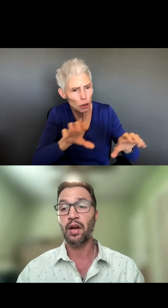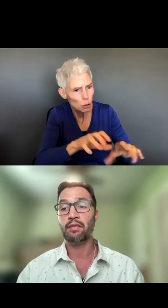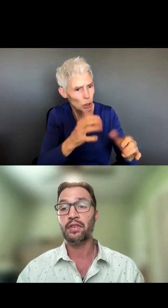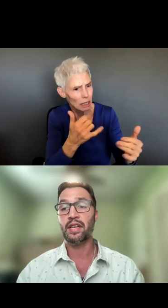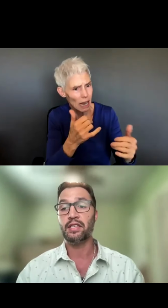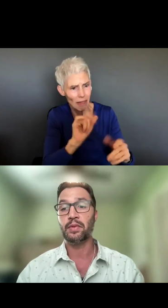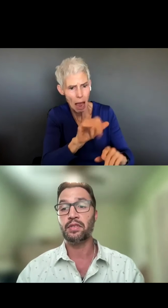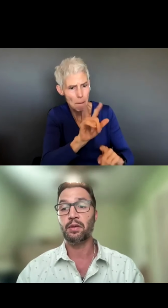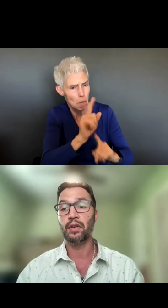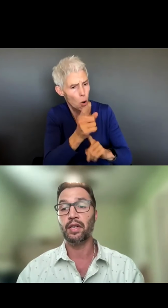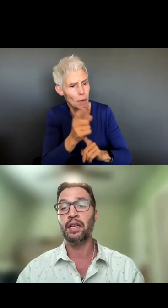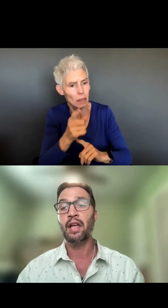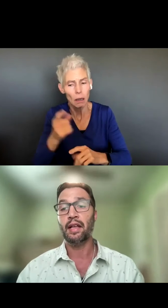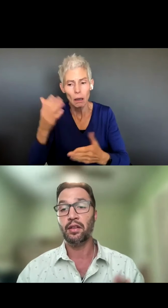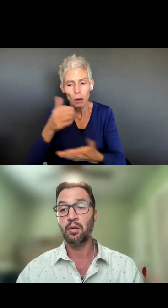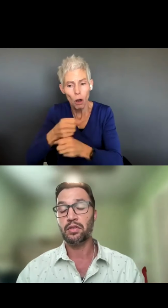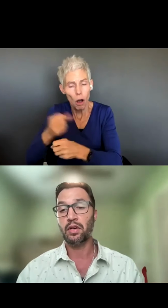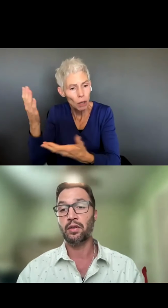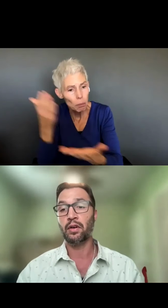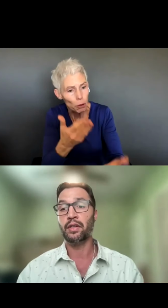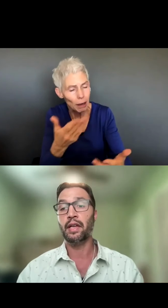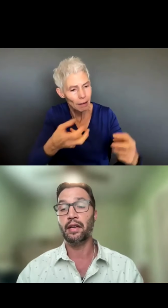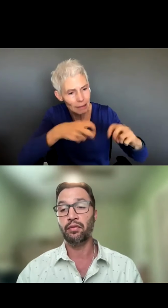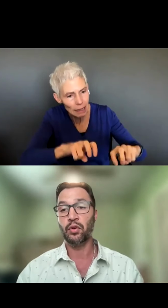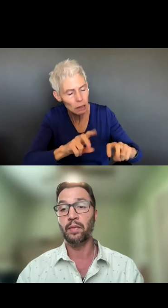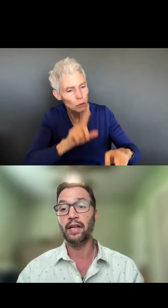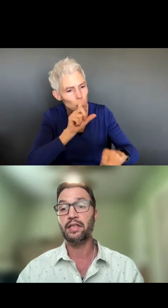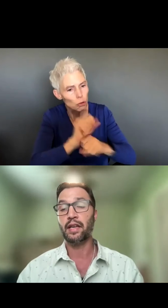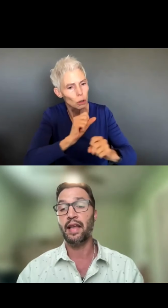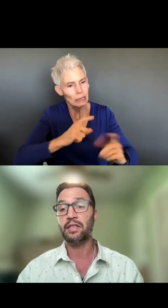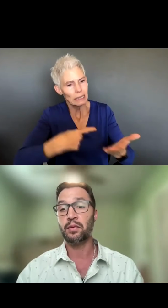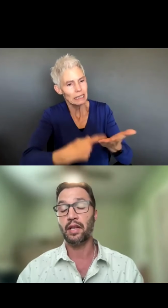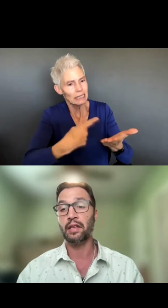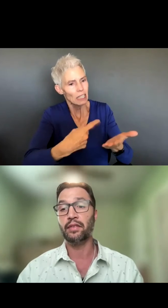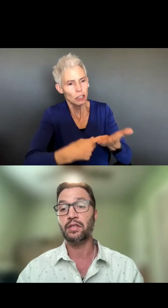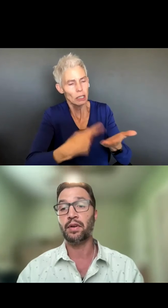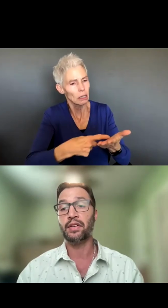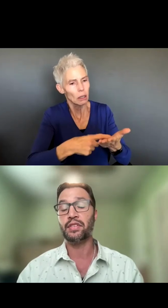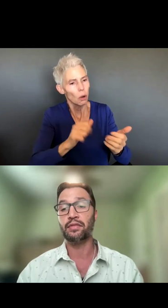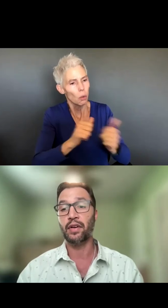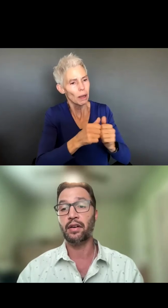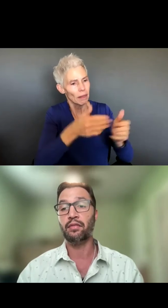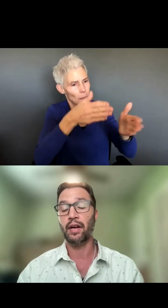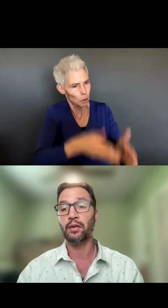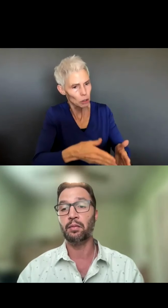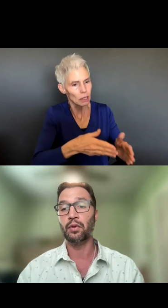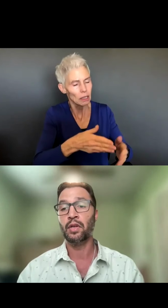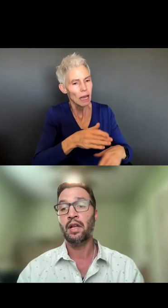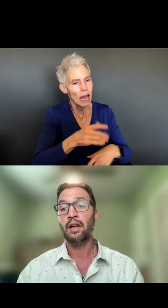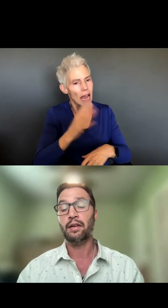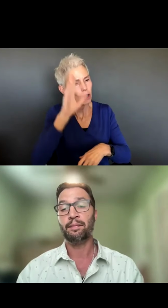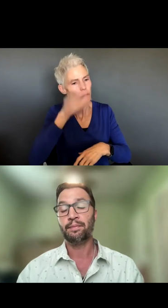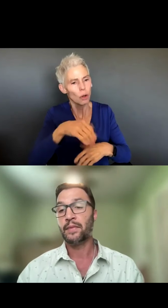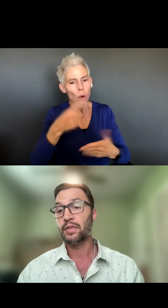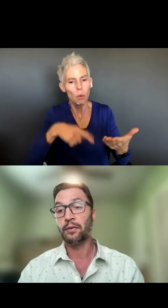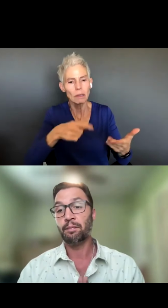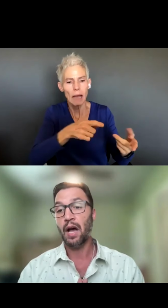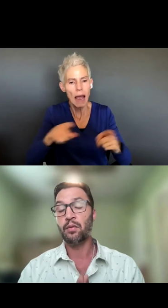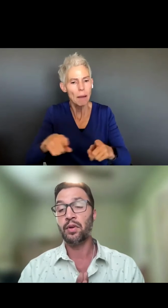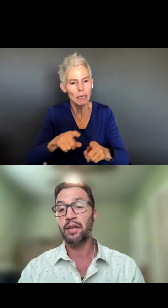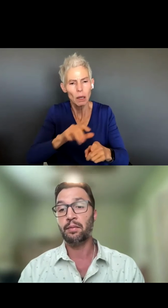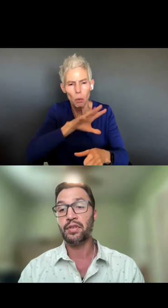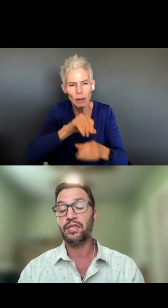real conversation with somebody and know what's going on in a few minutes. And that's where that lived experience is very valuable.